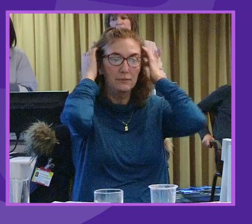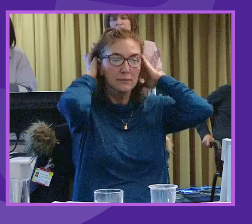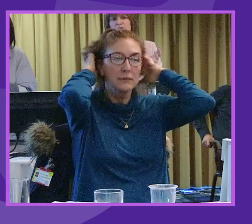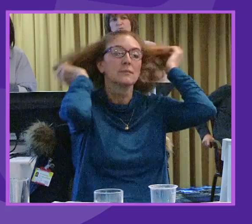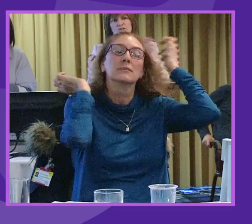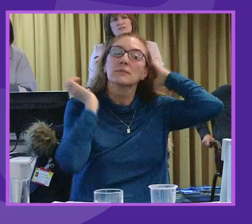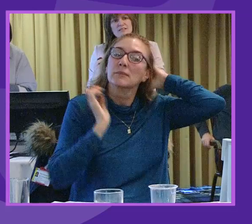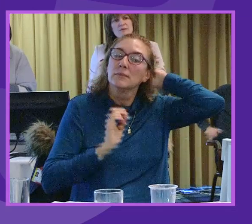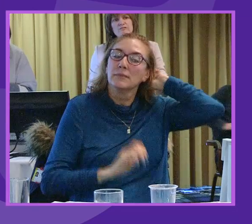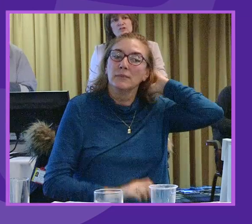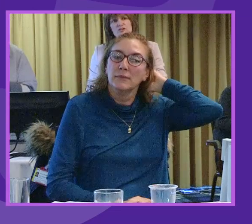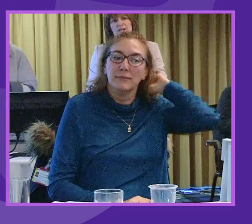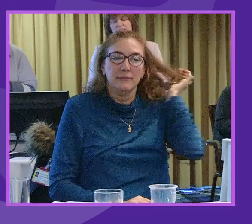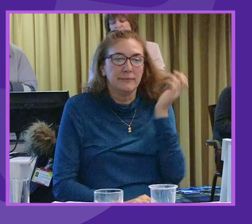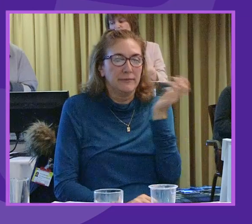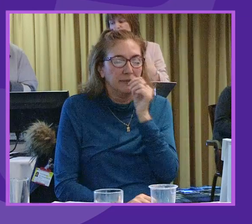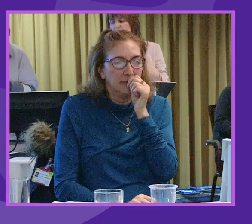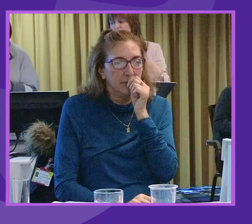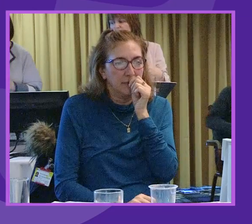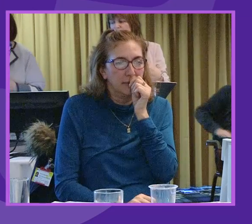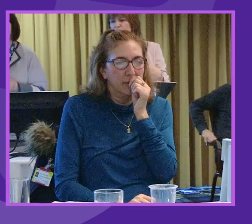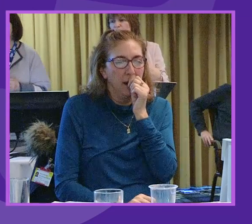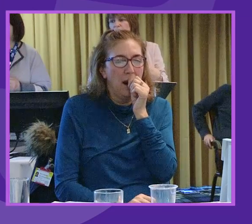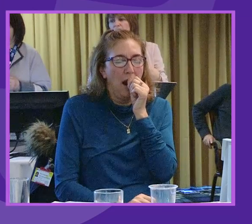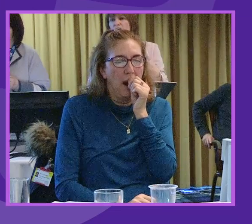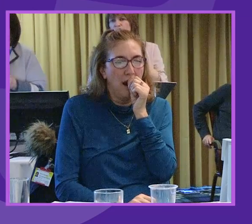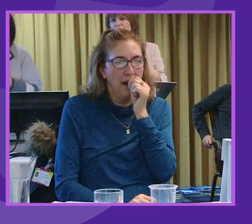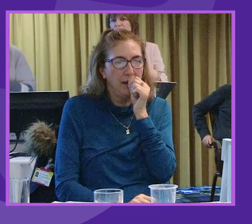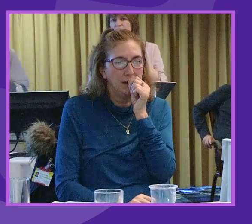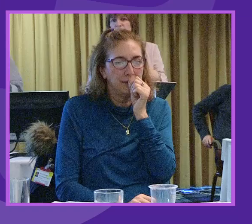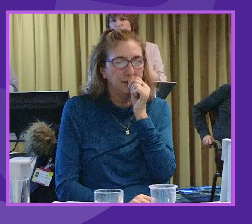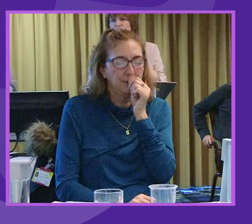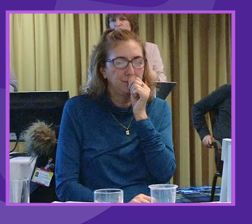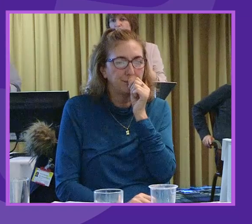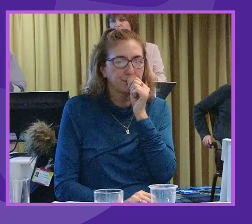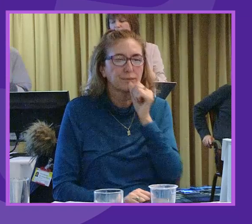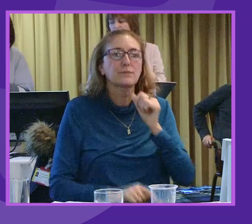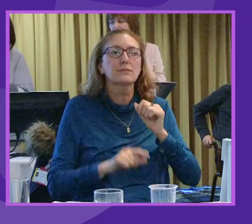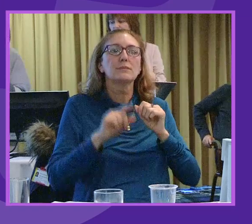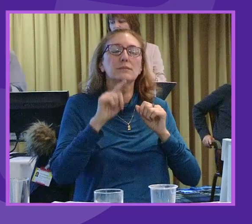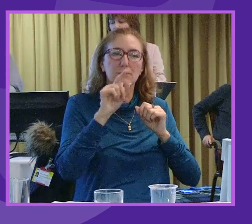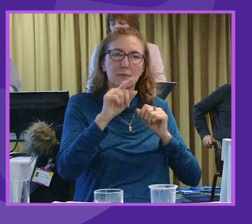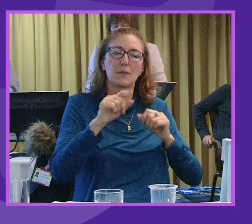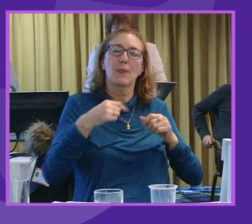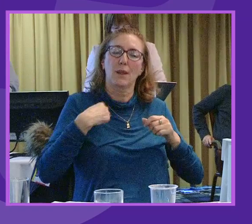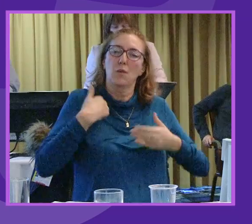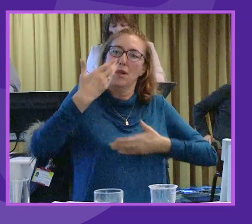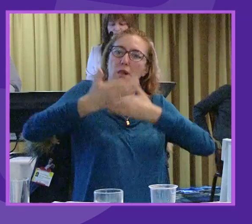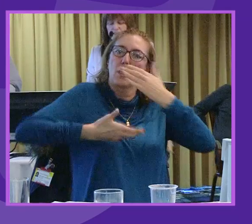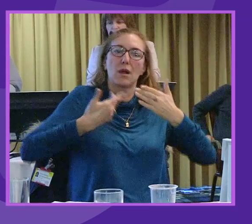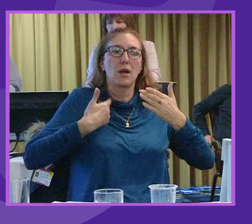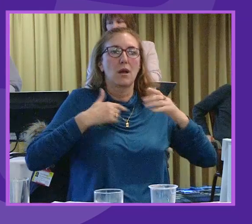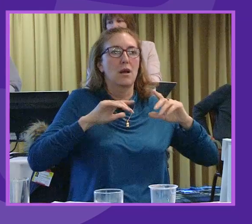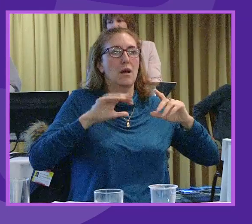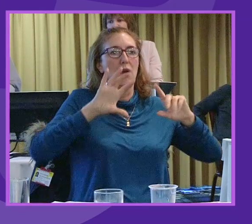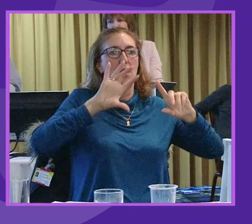So we've talked about the regional approach. What does this mean for organisations? We're going to try and talk to you about our experience so far